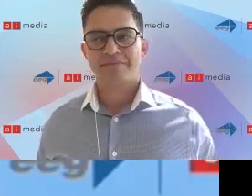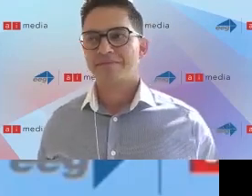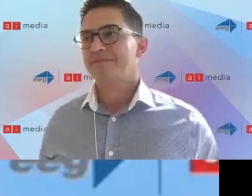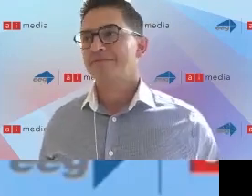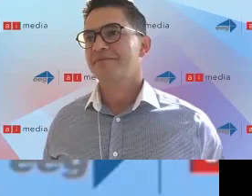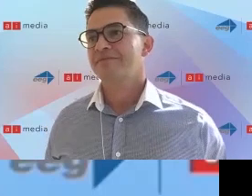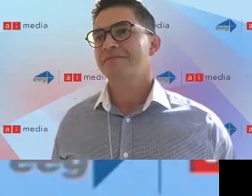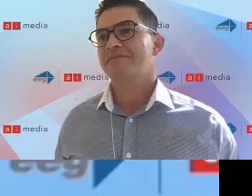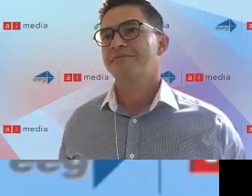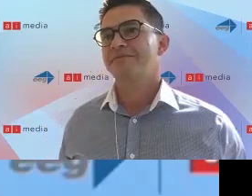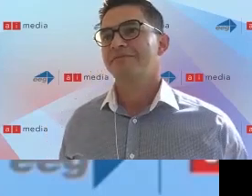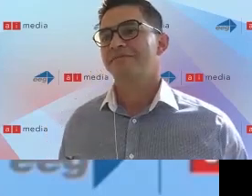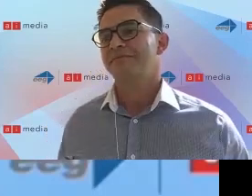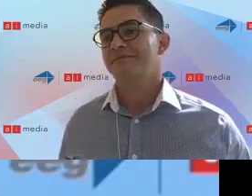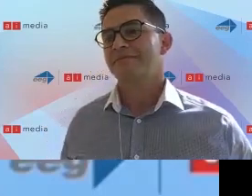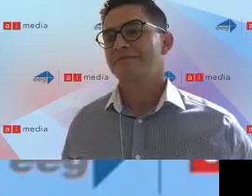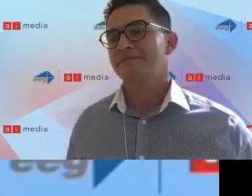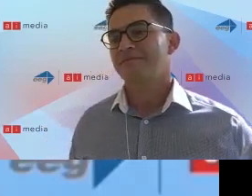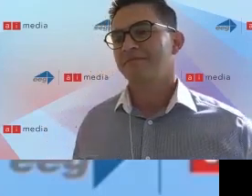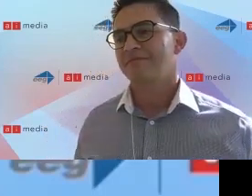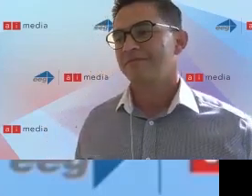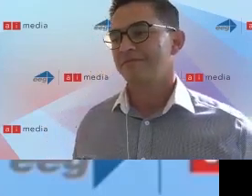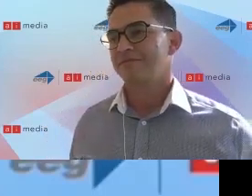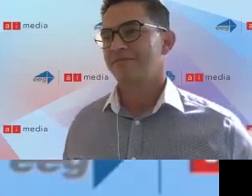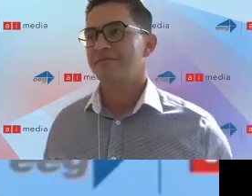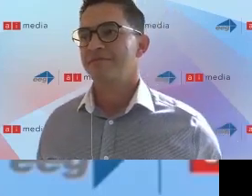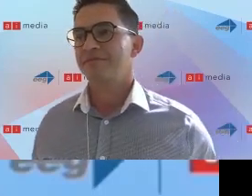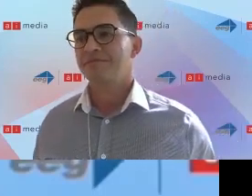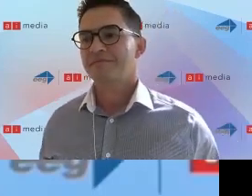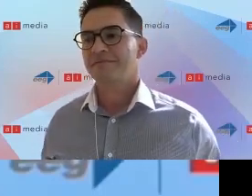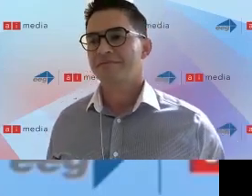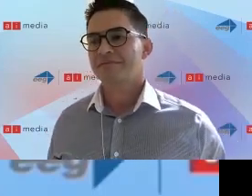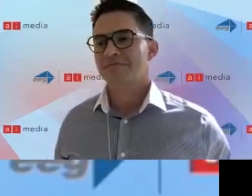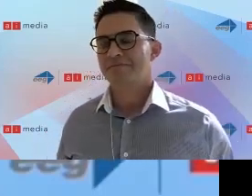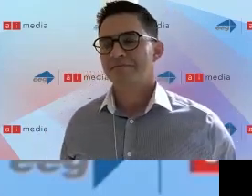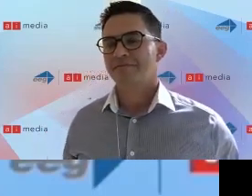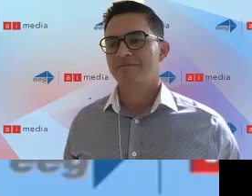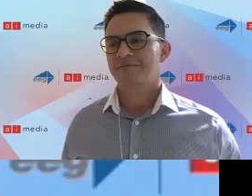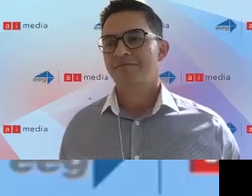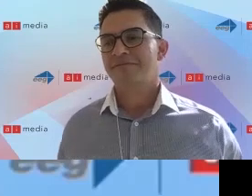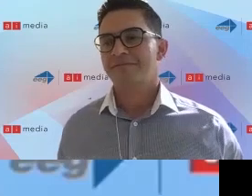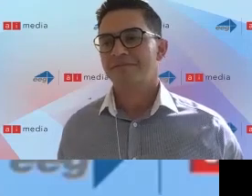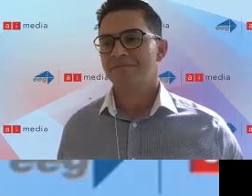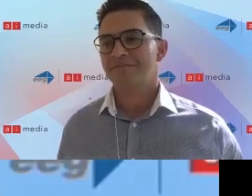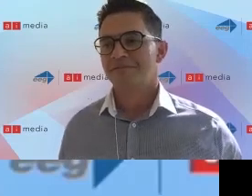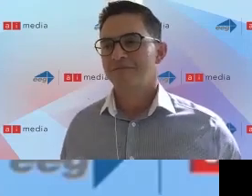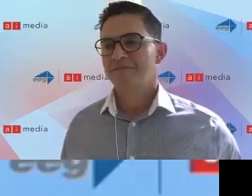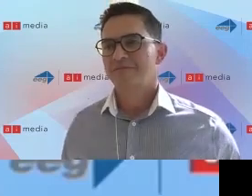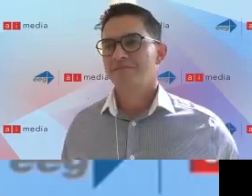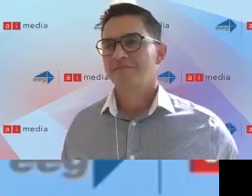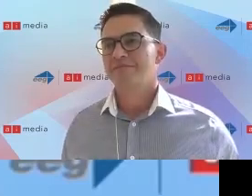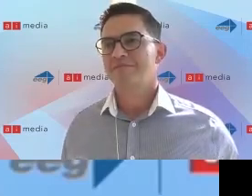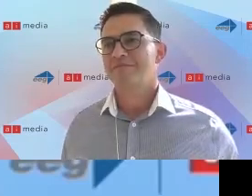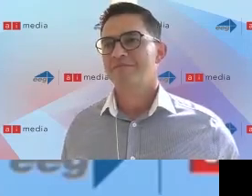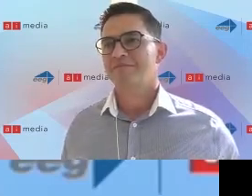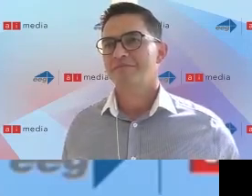I headed up the IT department at the Australian national broadcaster, Channel 7. In my short period of time with AI Media, the company's had